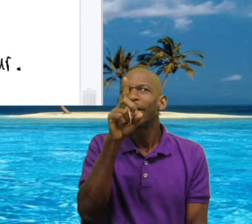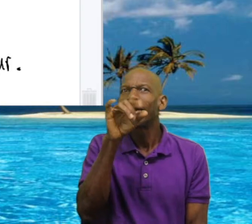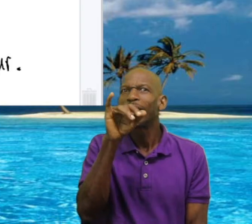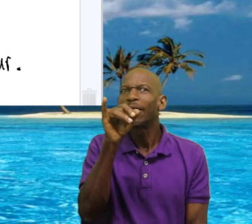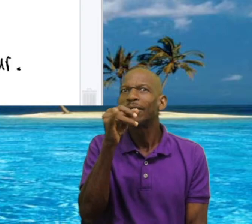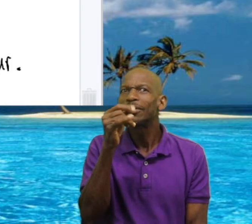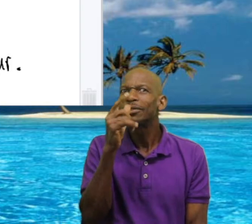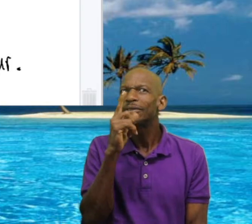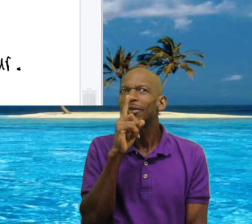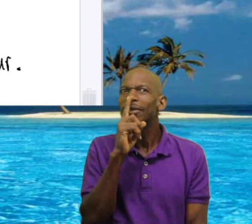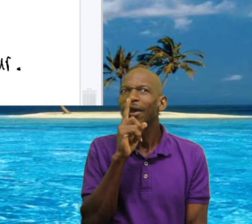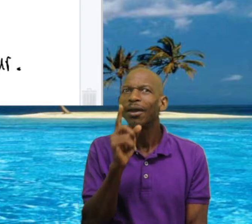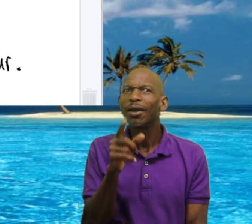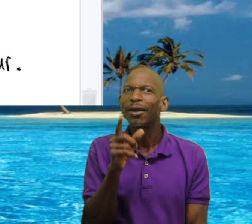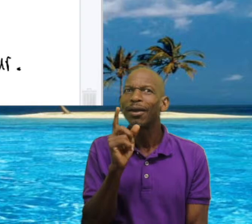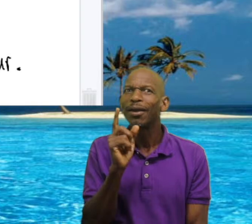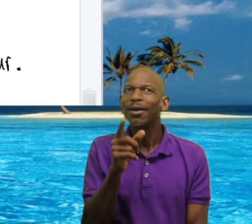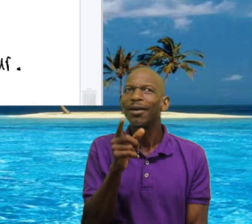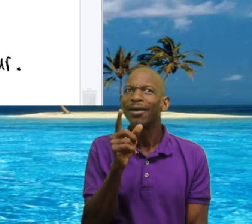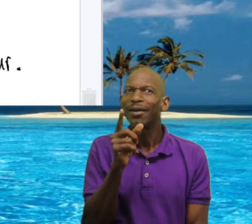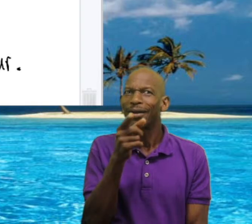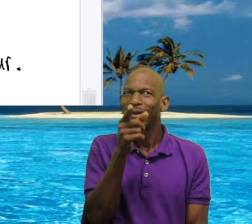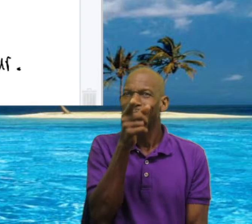Next one, the mango is,